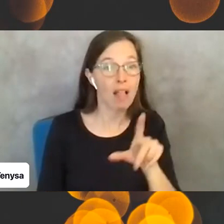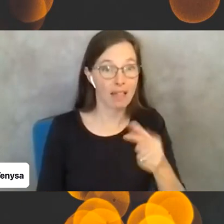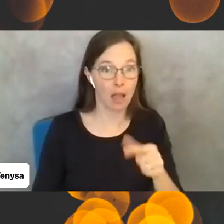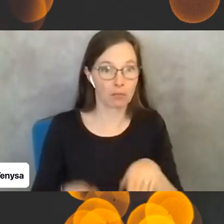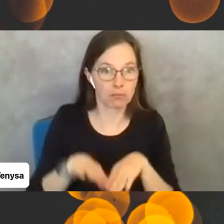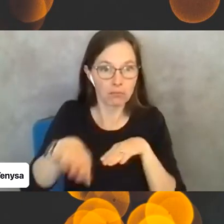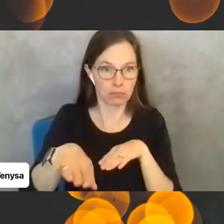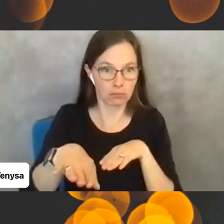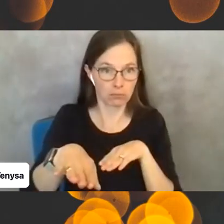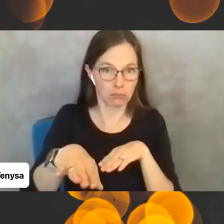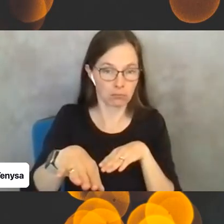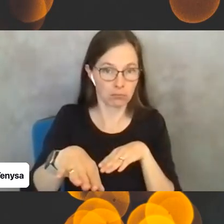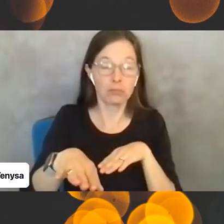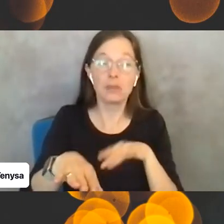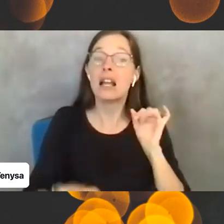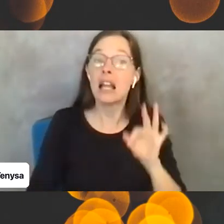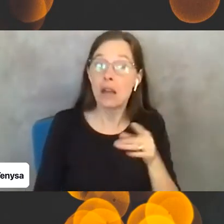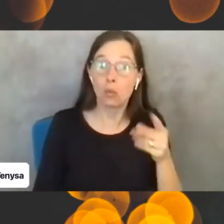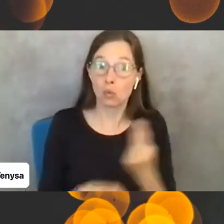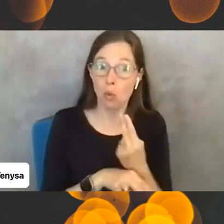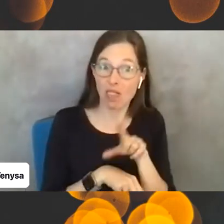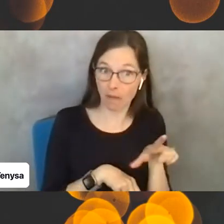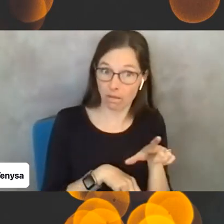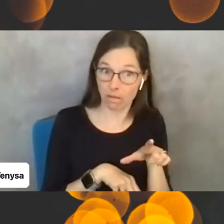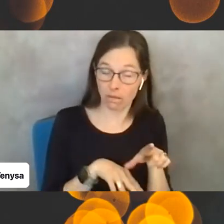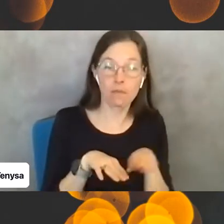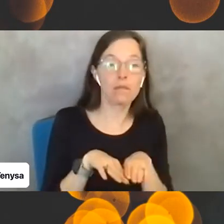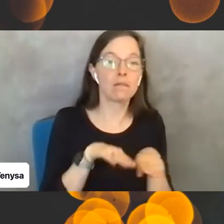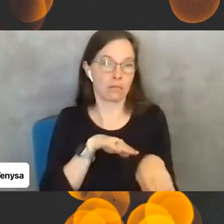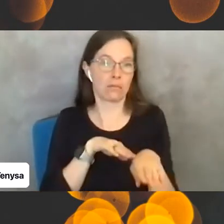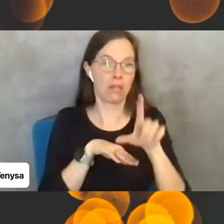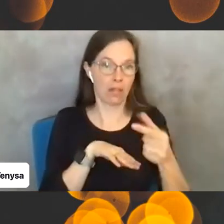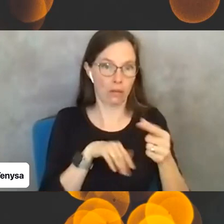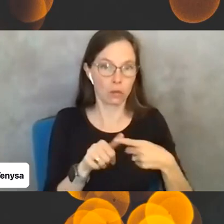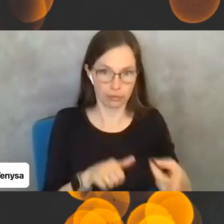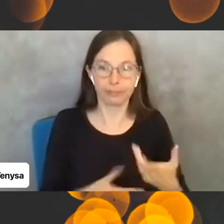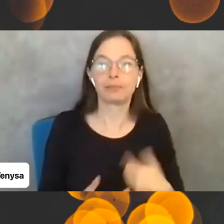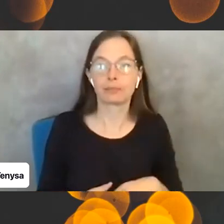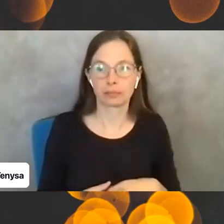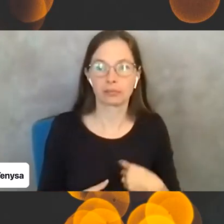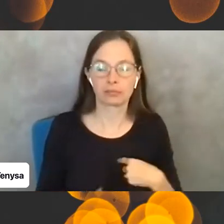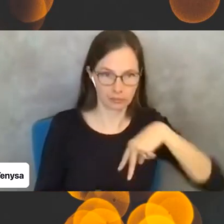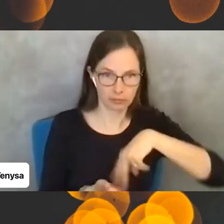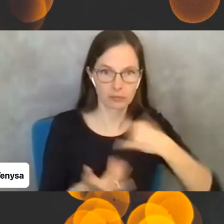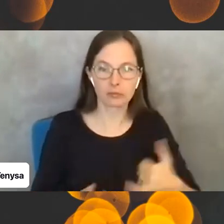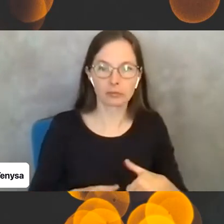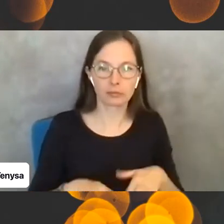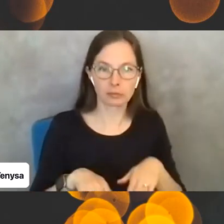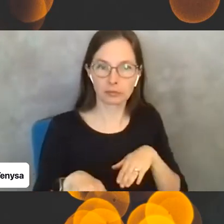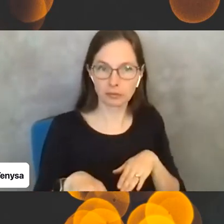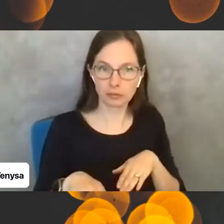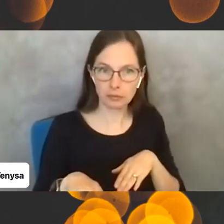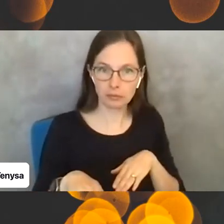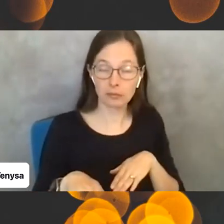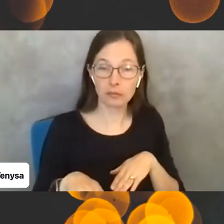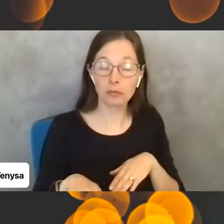your dominant is your left, the leg goes first. So I'm going to stand now. What you're going to do is you're going to have your